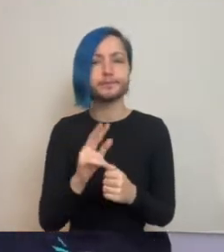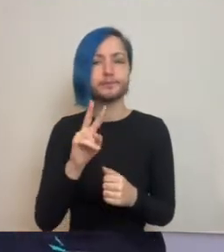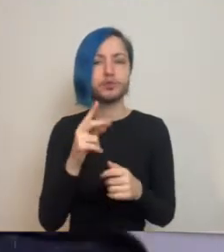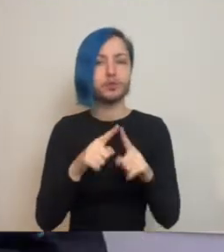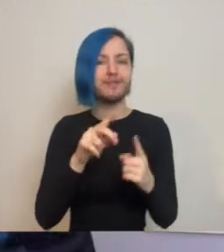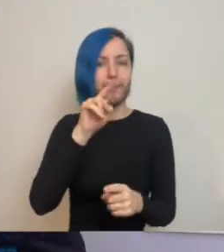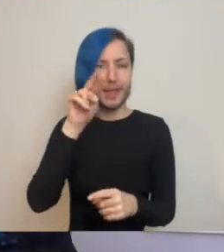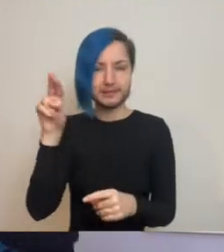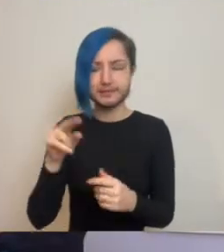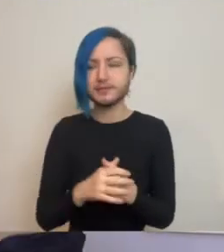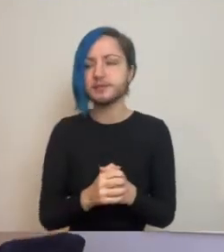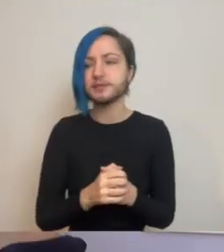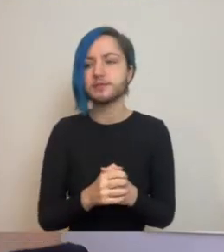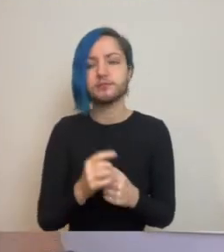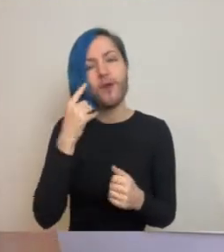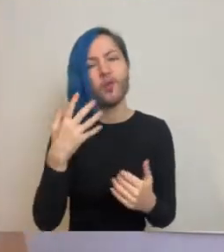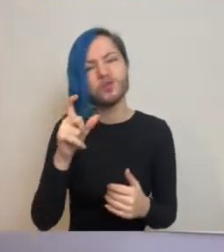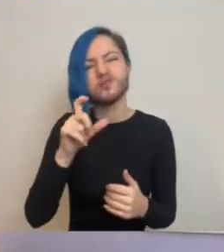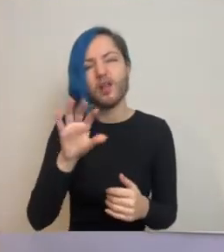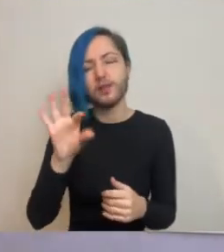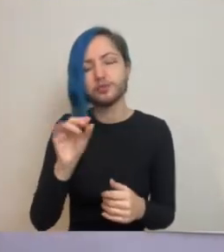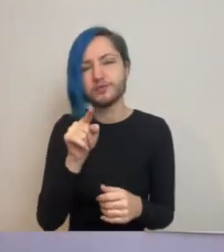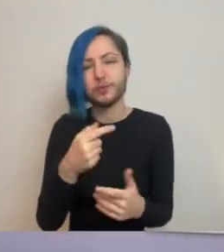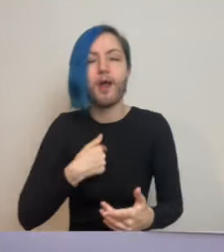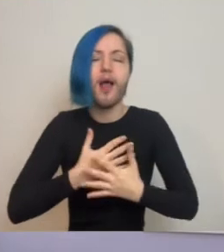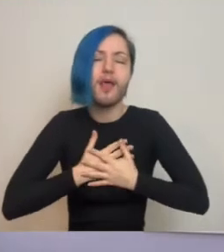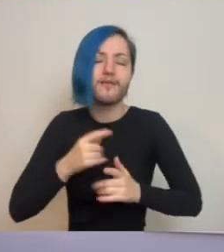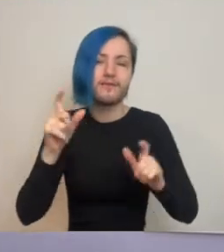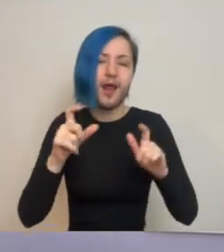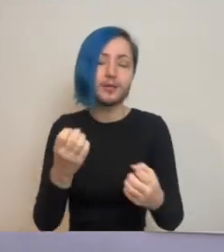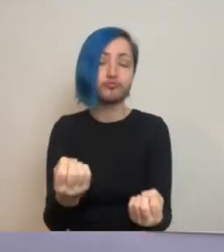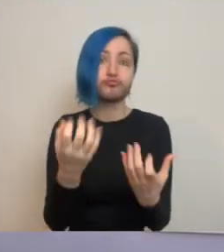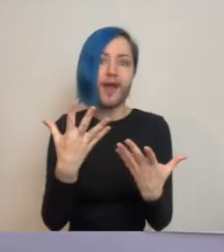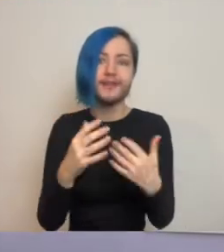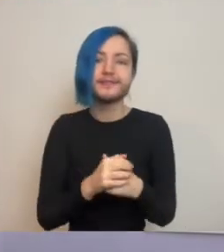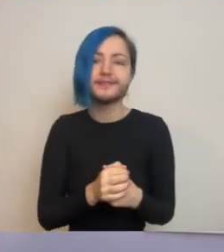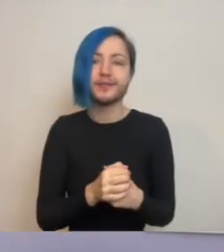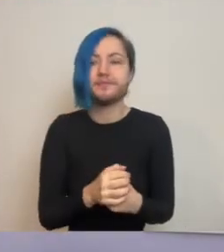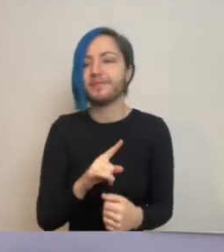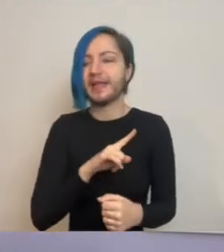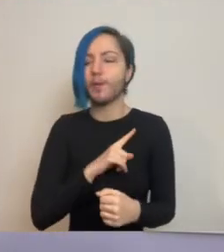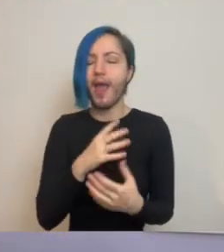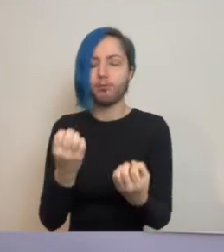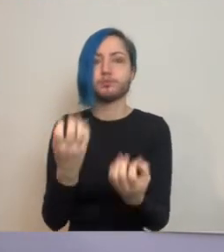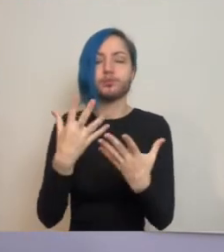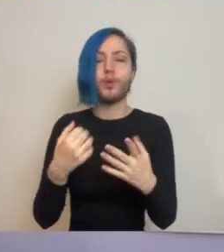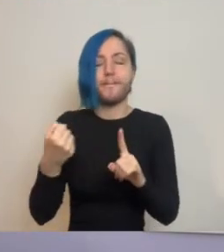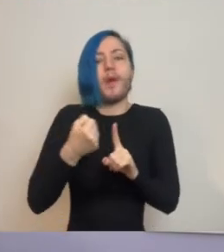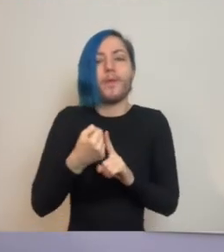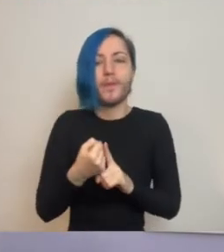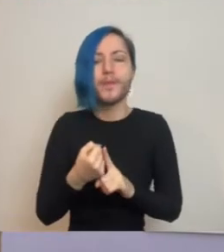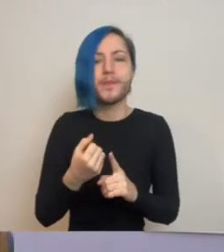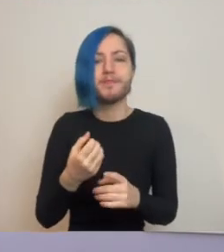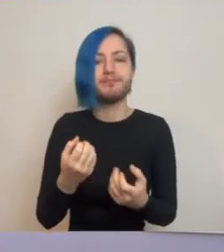paints. Obviously you choose colours to suit you. I love bright colours, so that's why these are quite, punchy. And first